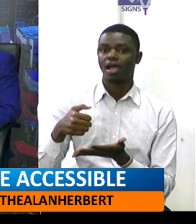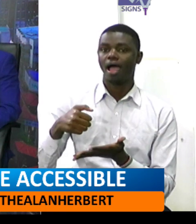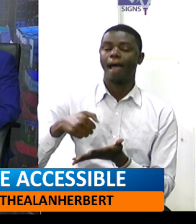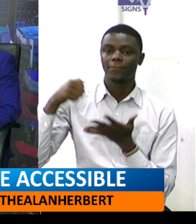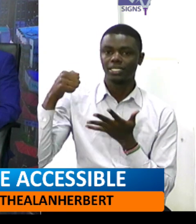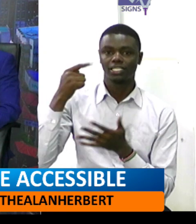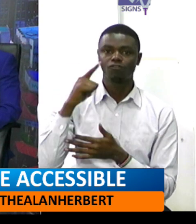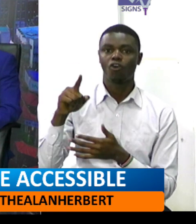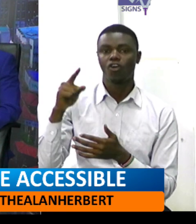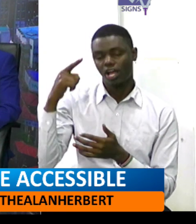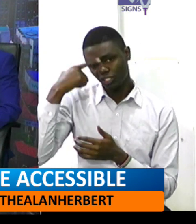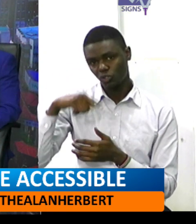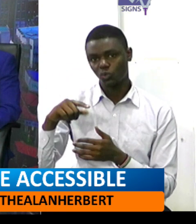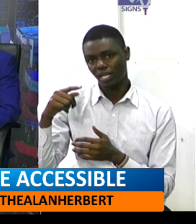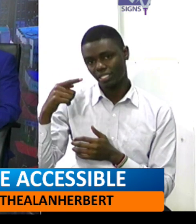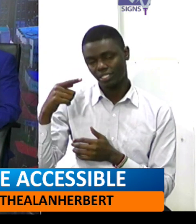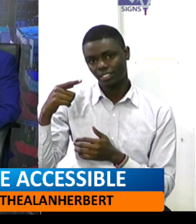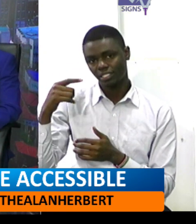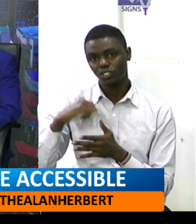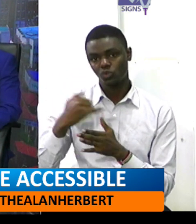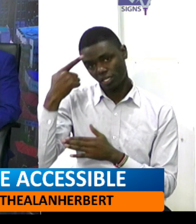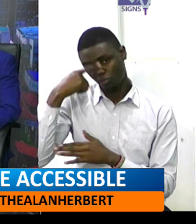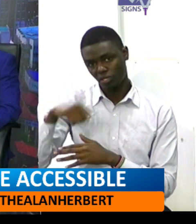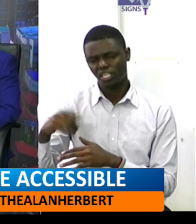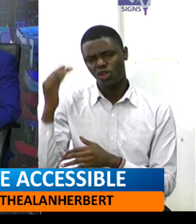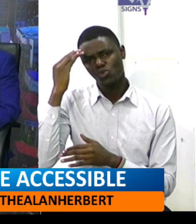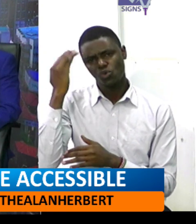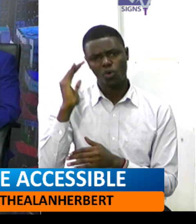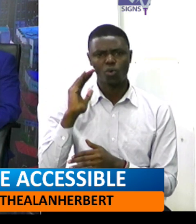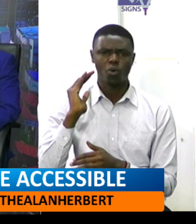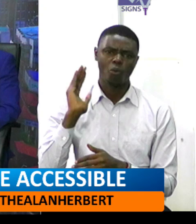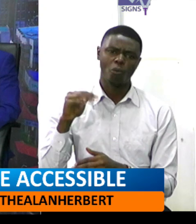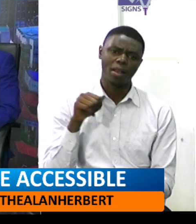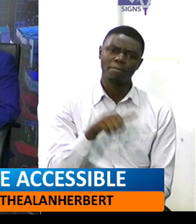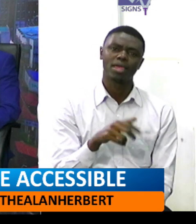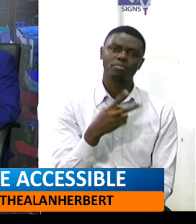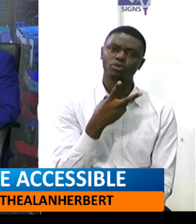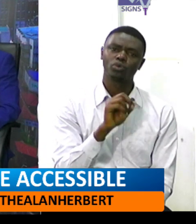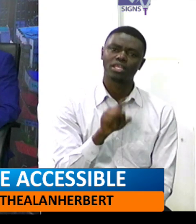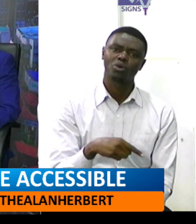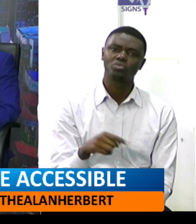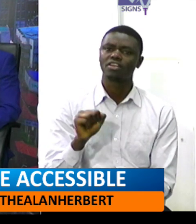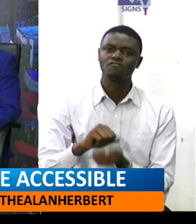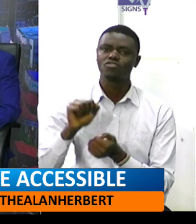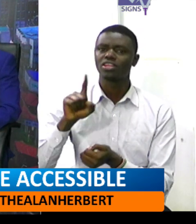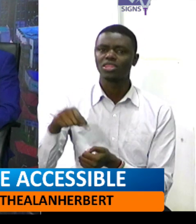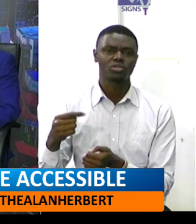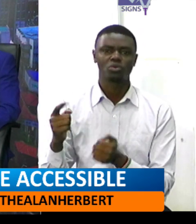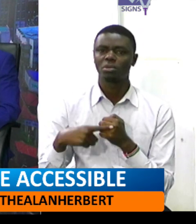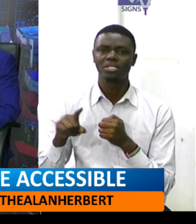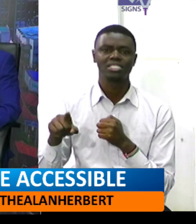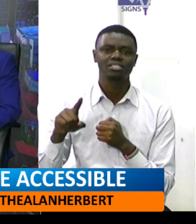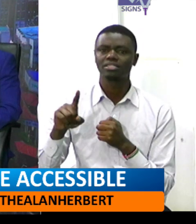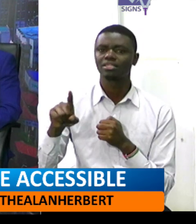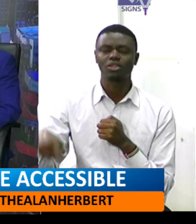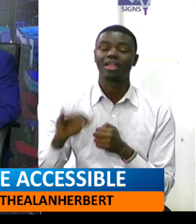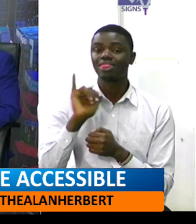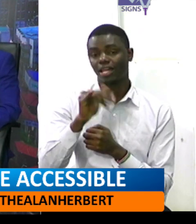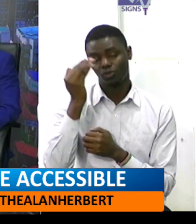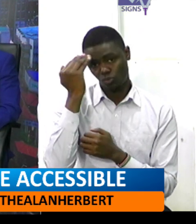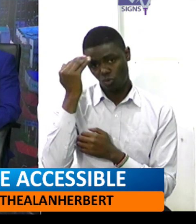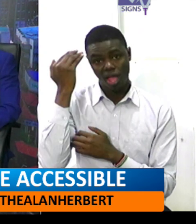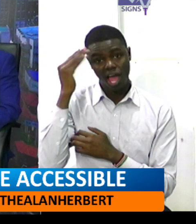insurance policy. You know that I'm going to pay 20,000 or 5,000 or 15,000, whichever amount. That you know. You